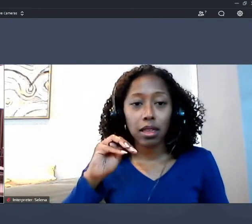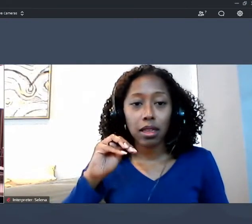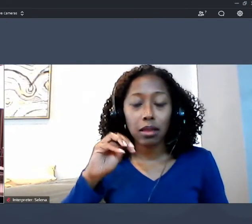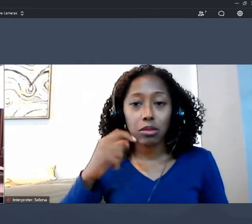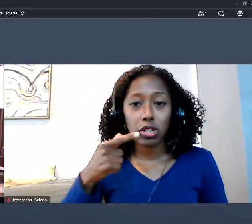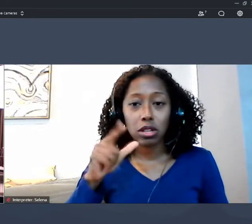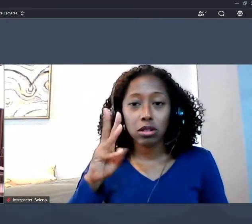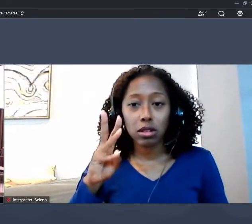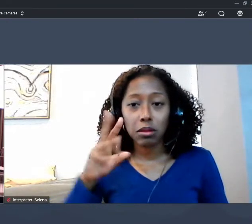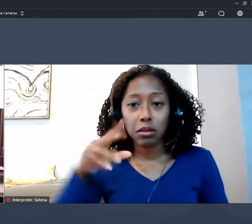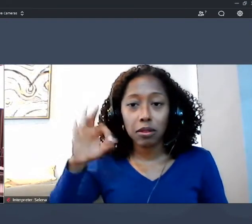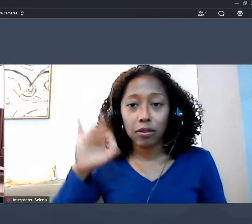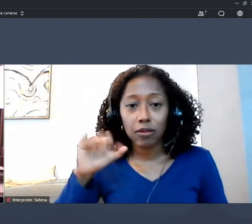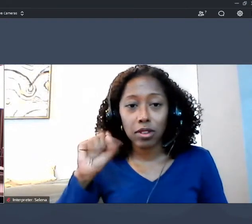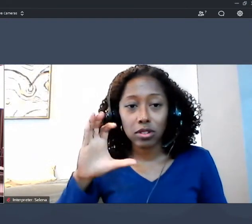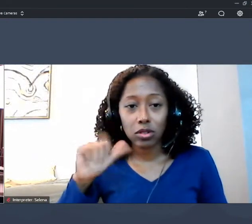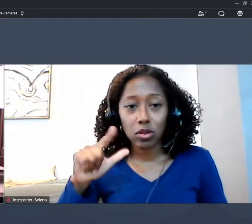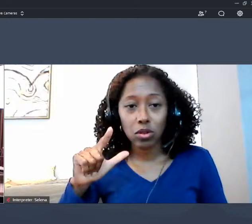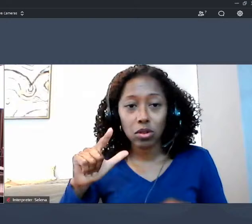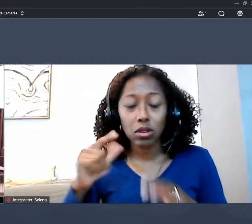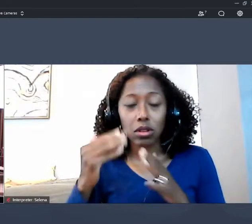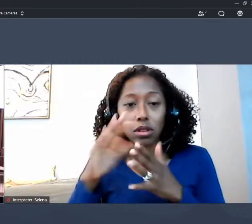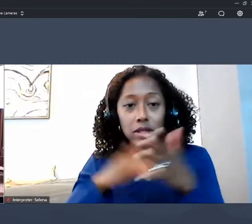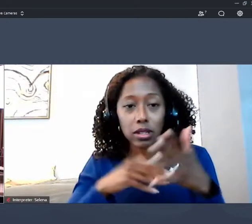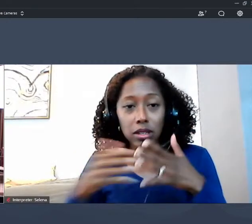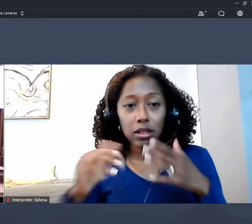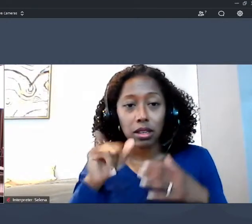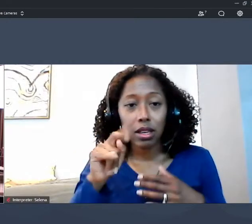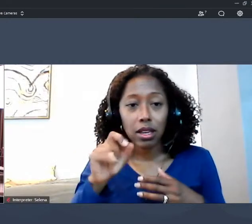us to item number